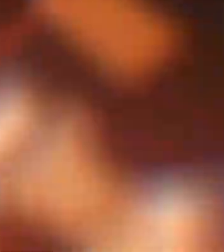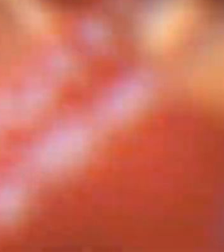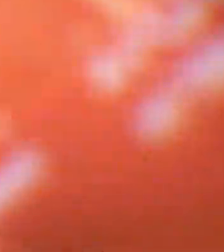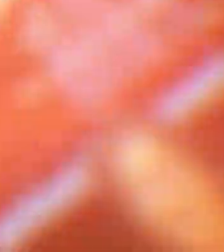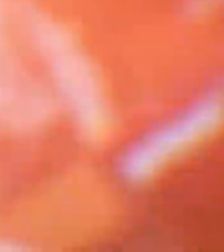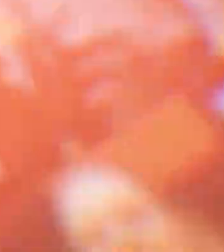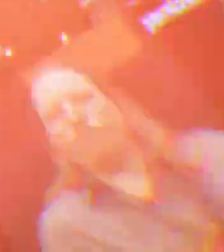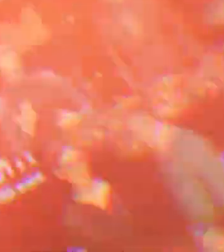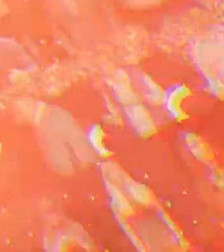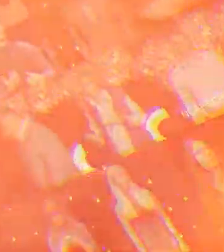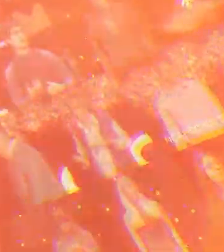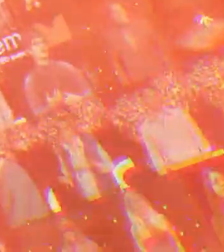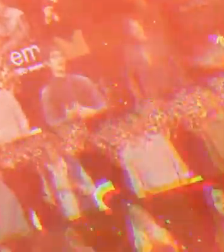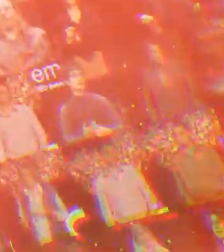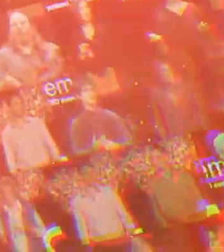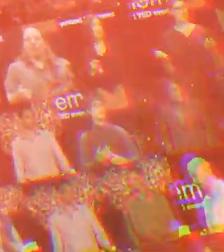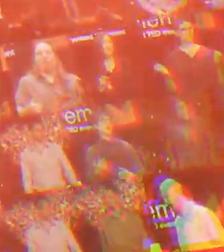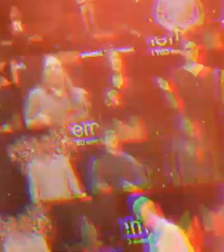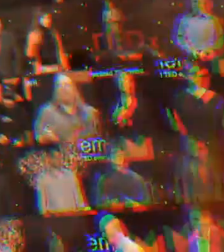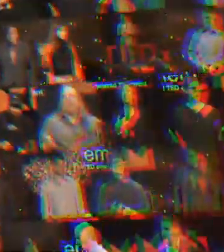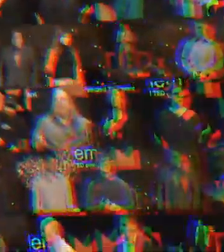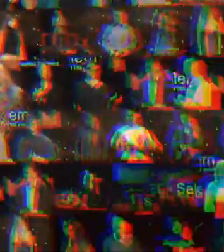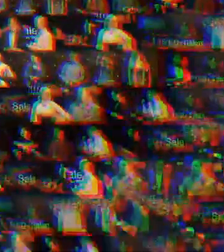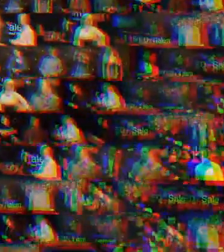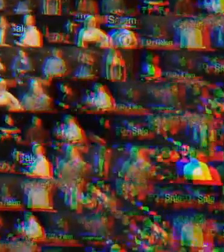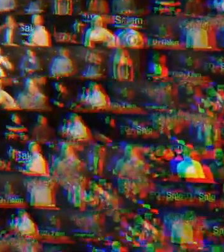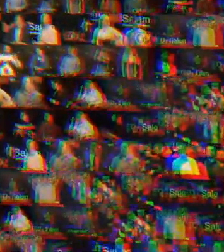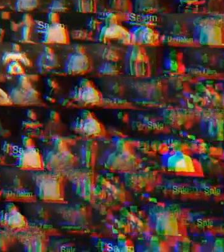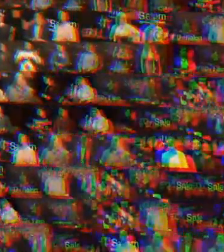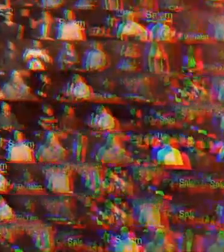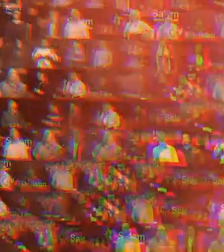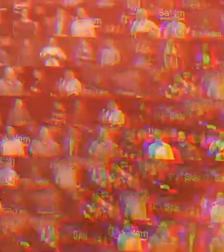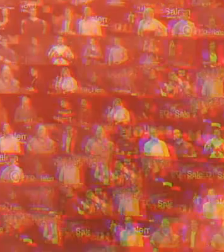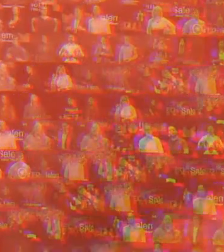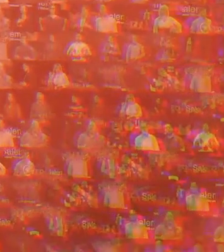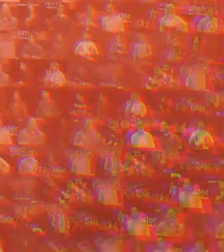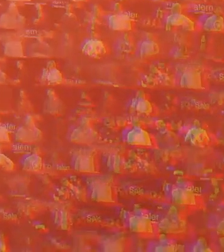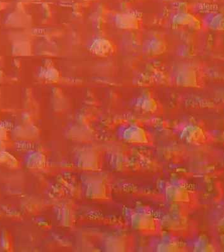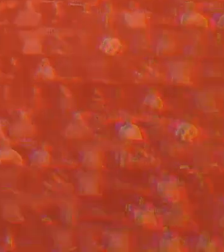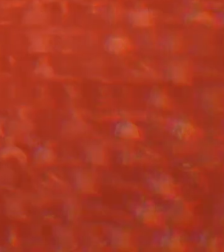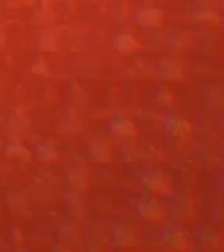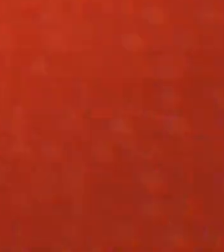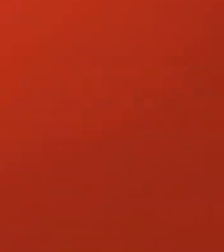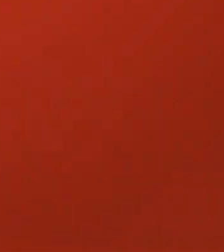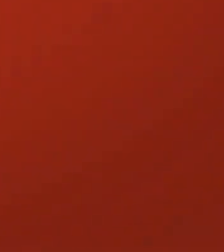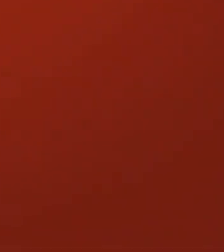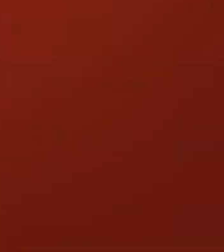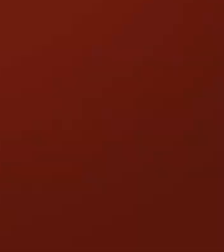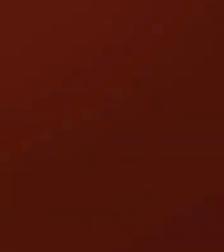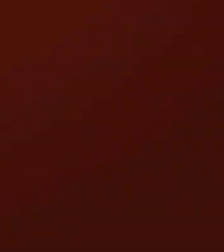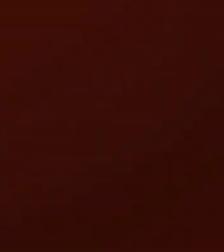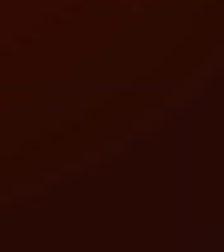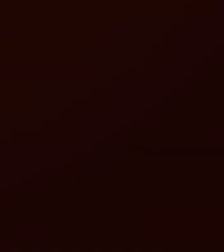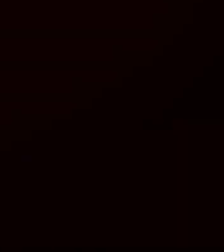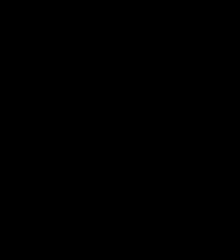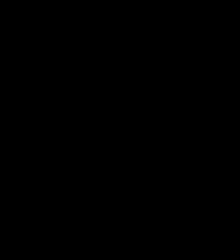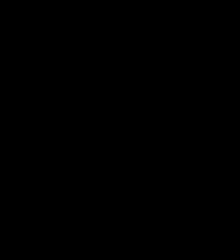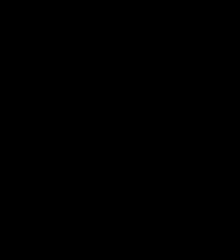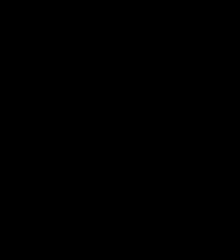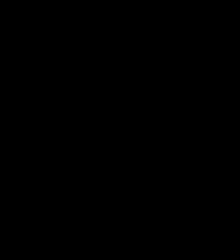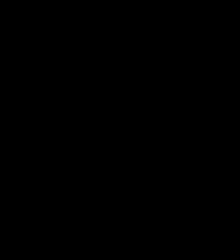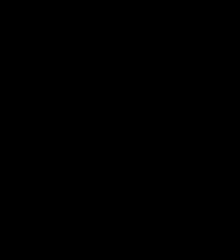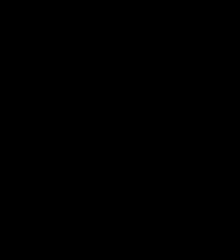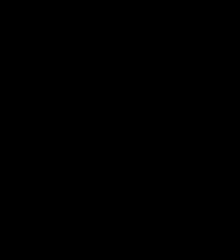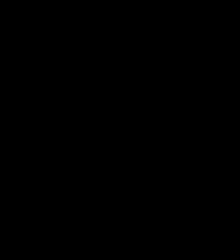I'd like to say to all of the young innovators, Black Lives Matter. Could nonviolent action be used against ISIS? You can be a part of the biggest